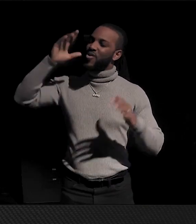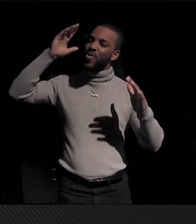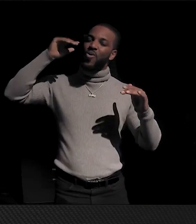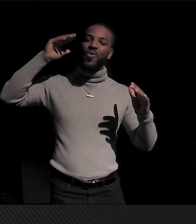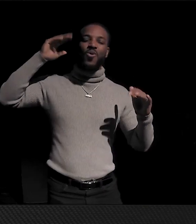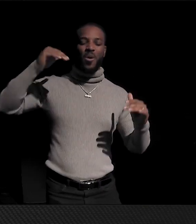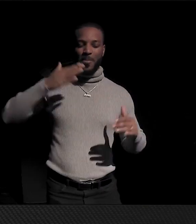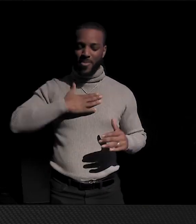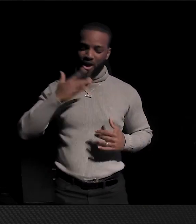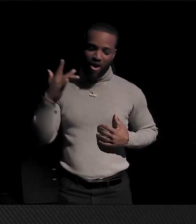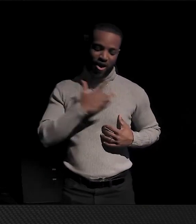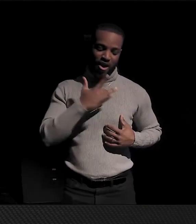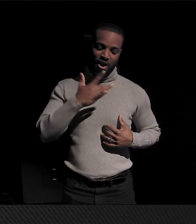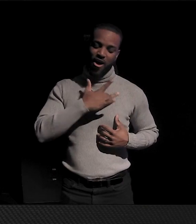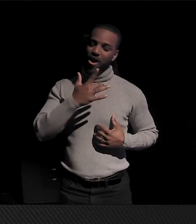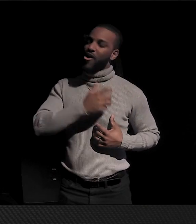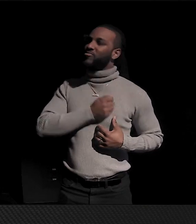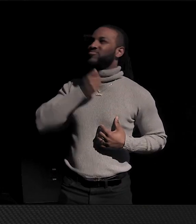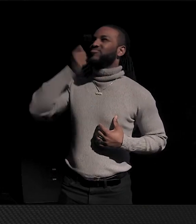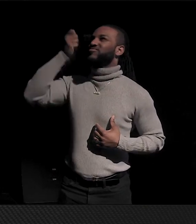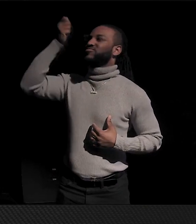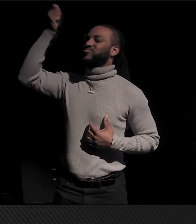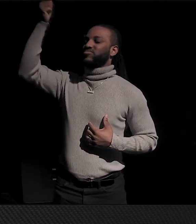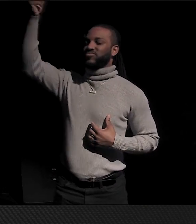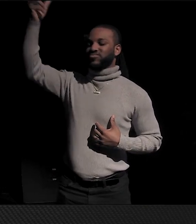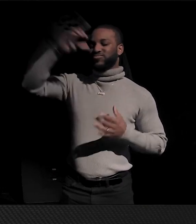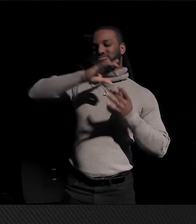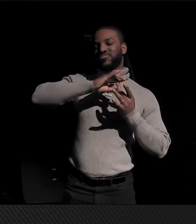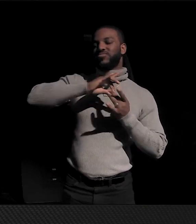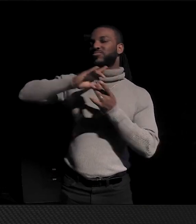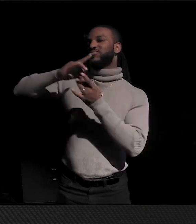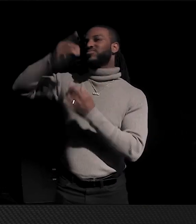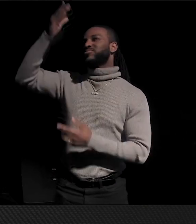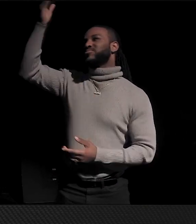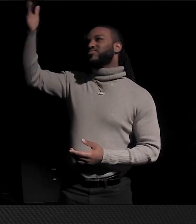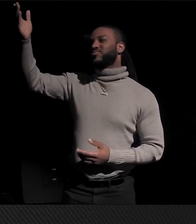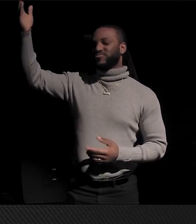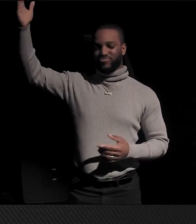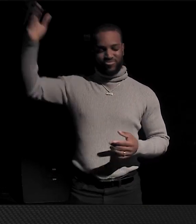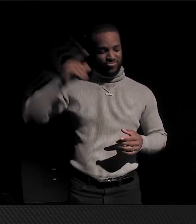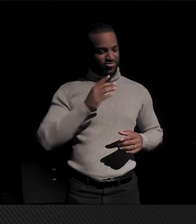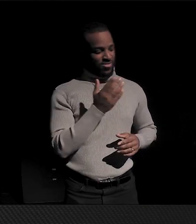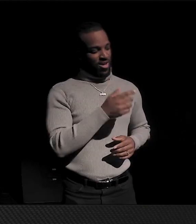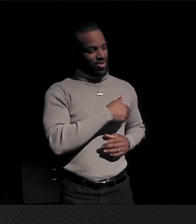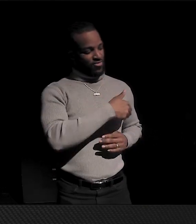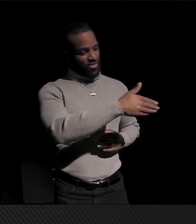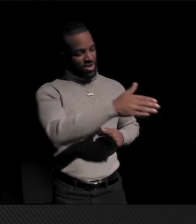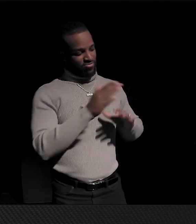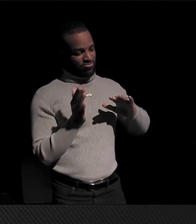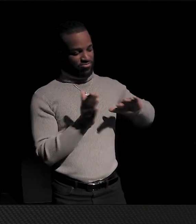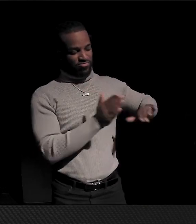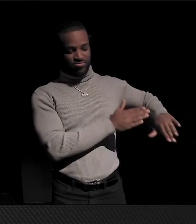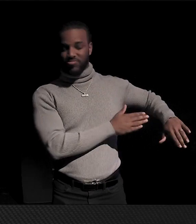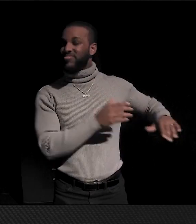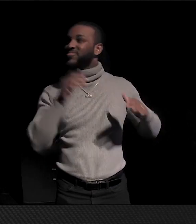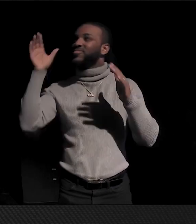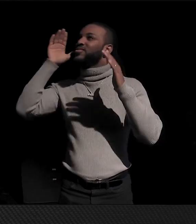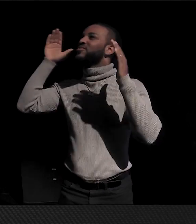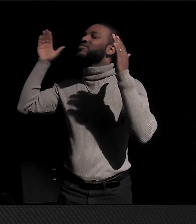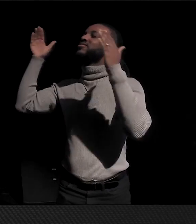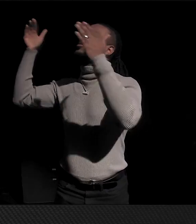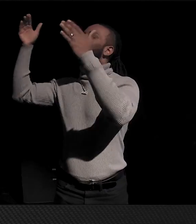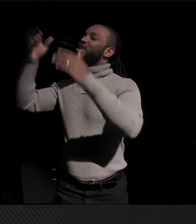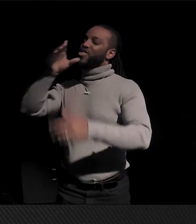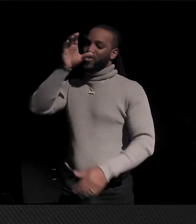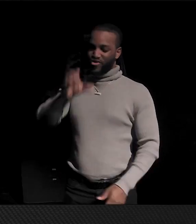have my heart, come and make it yours. I want nothing else but to know you, Lord. By the cross